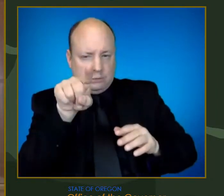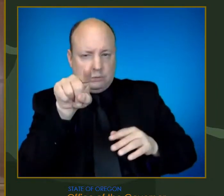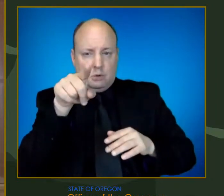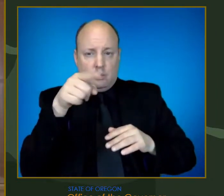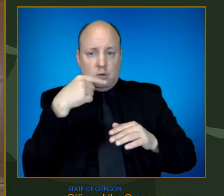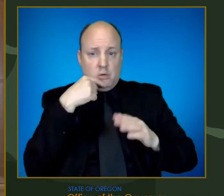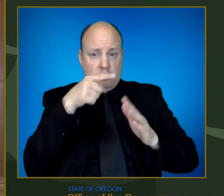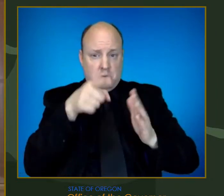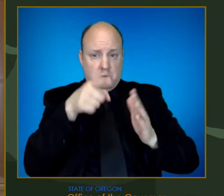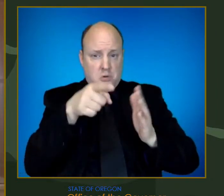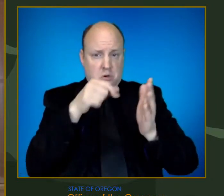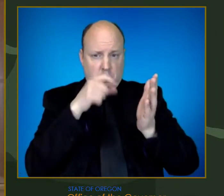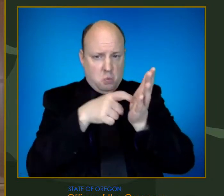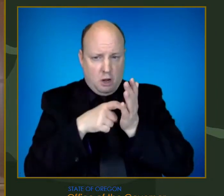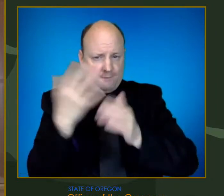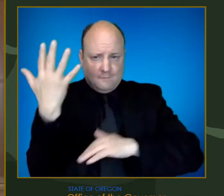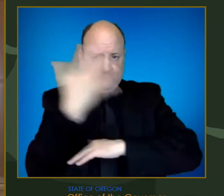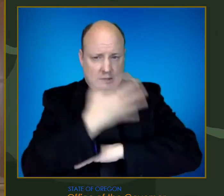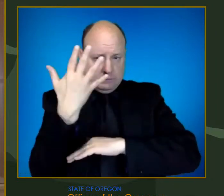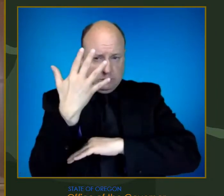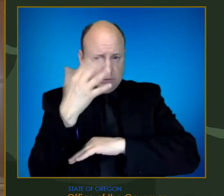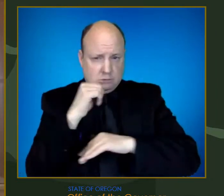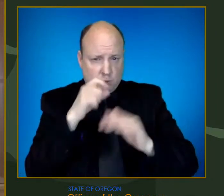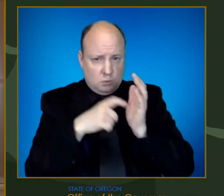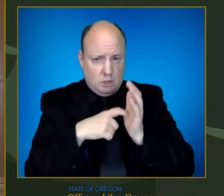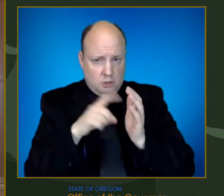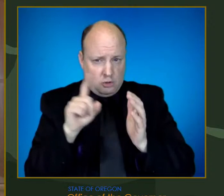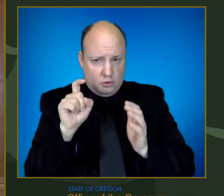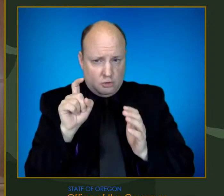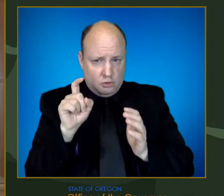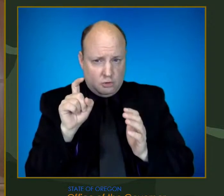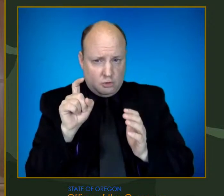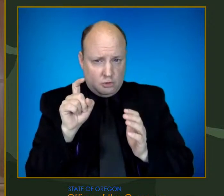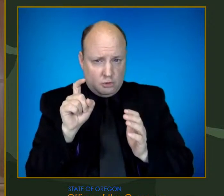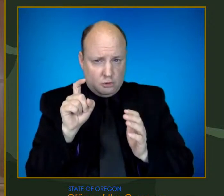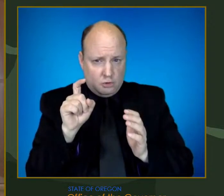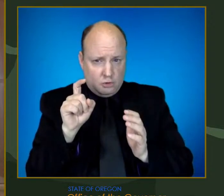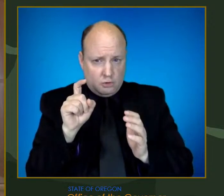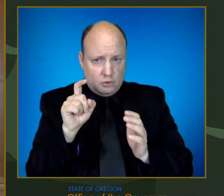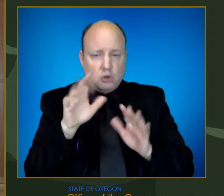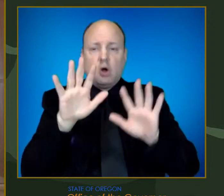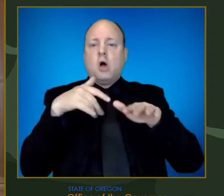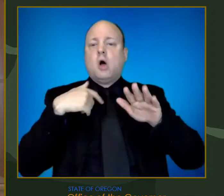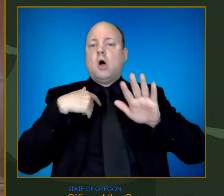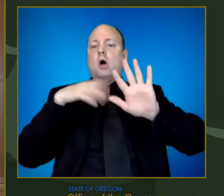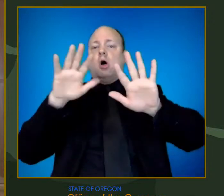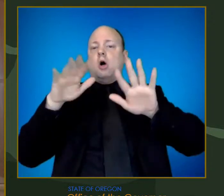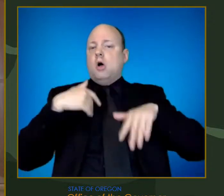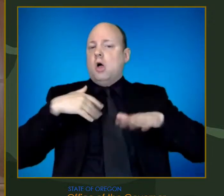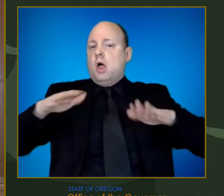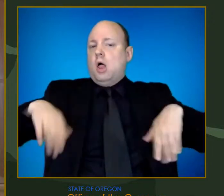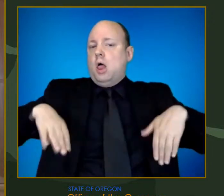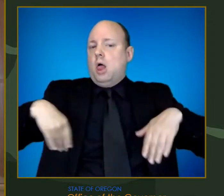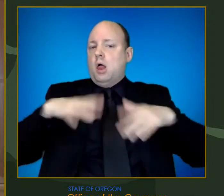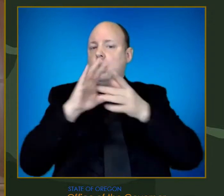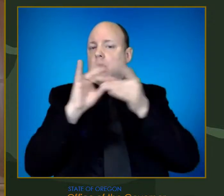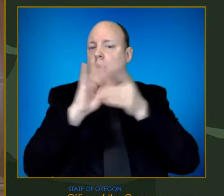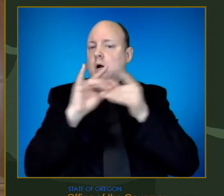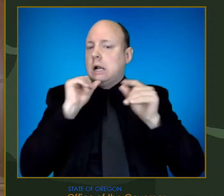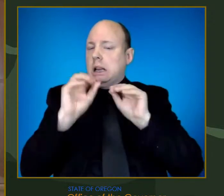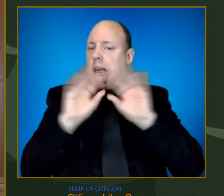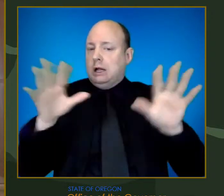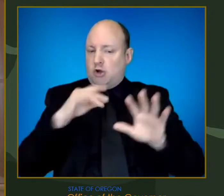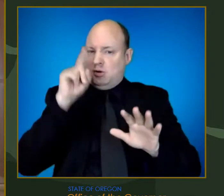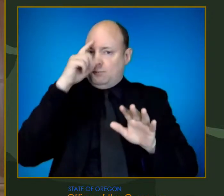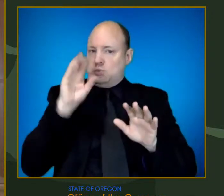week in the fall? I've been really clear. It is my expectation that we will have kids in